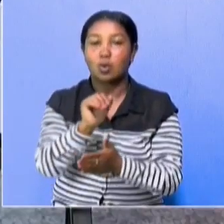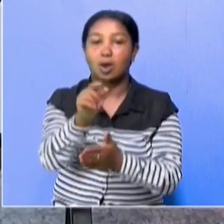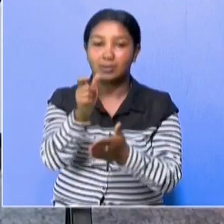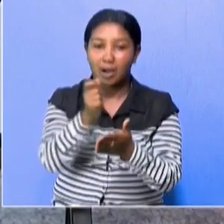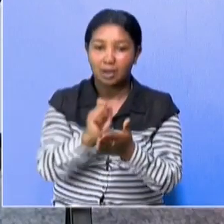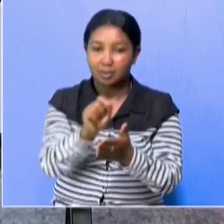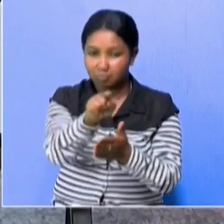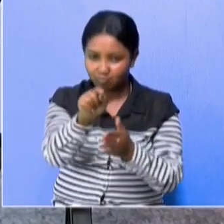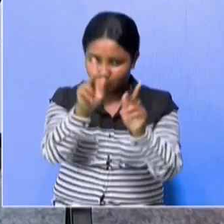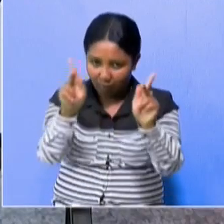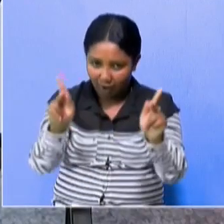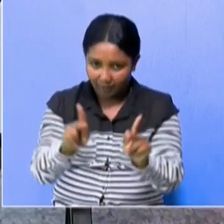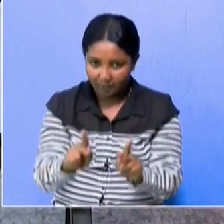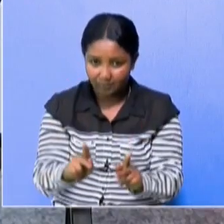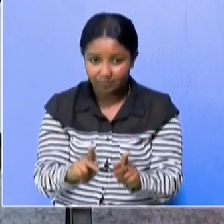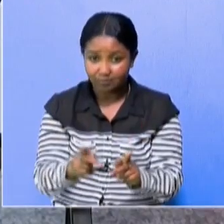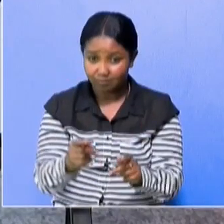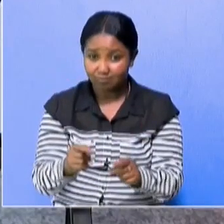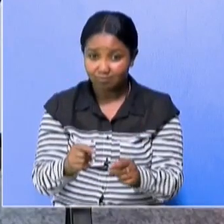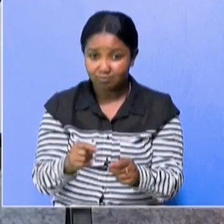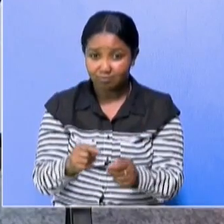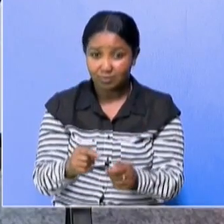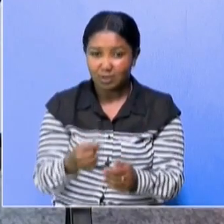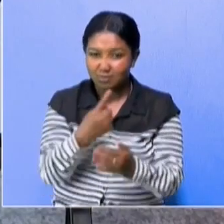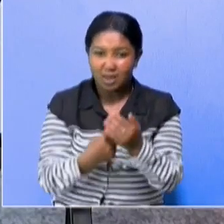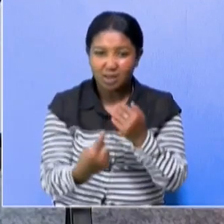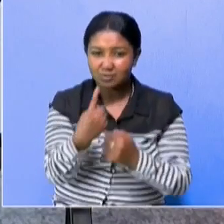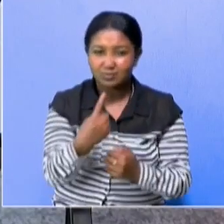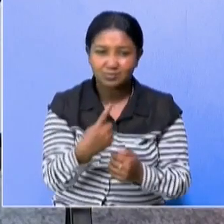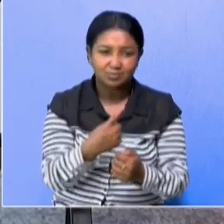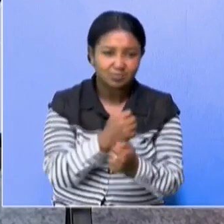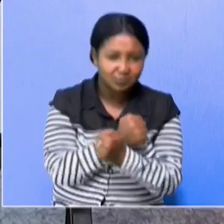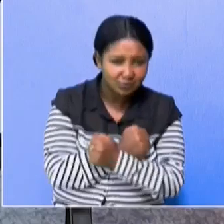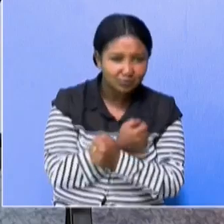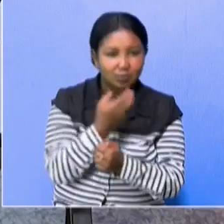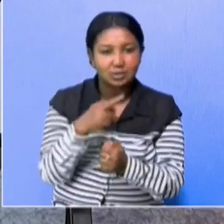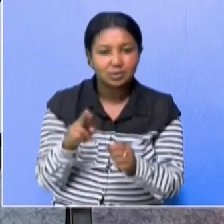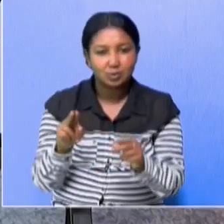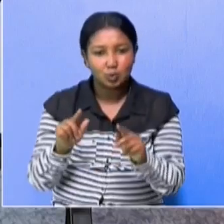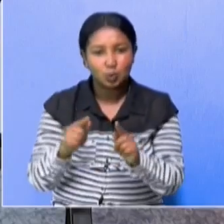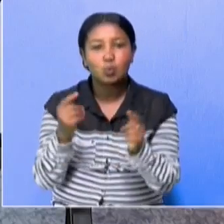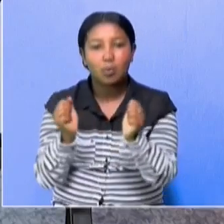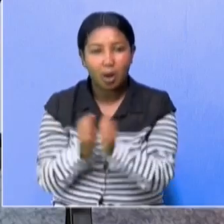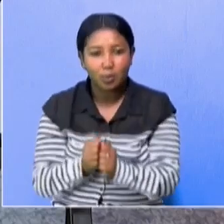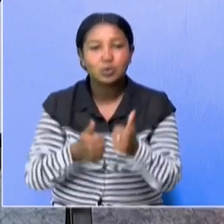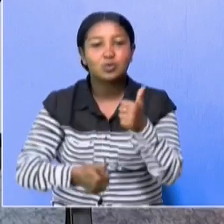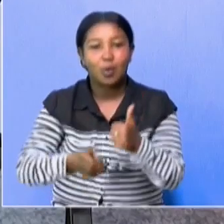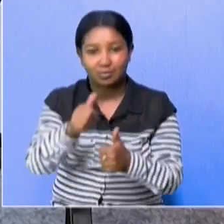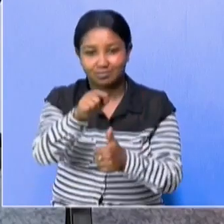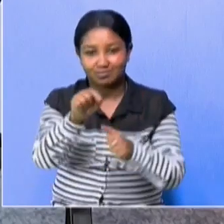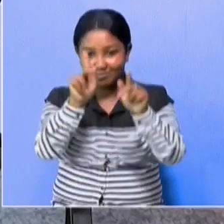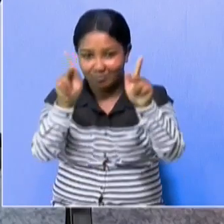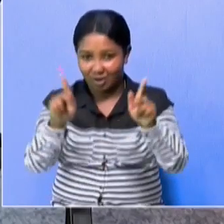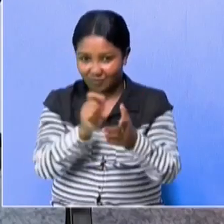a paragraph. Do you like studying alone or studying in groups? Hopefully,